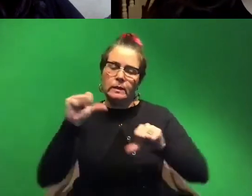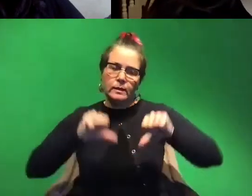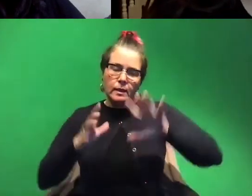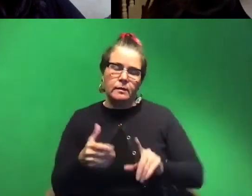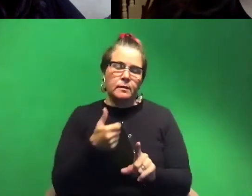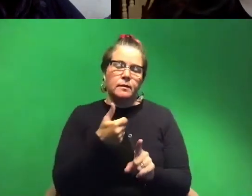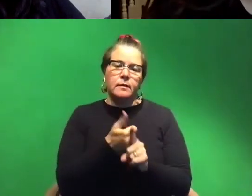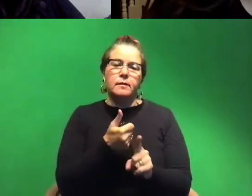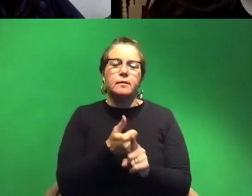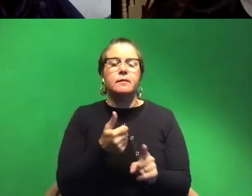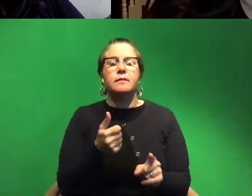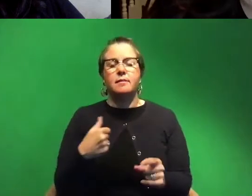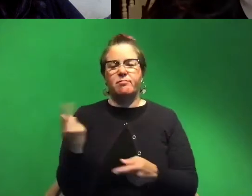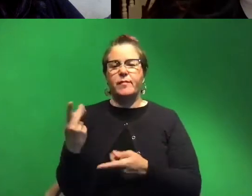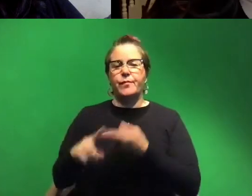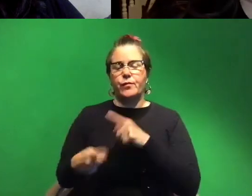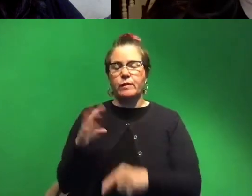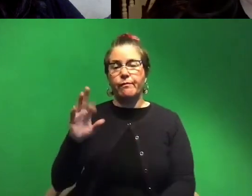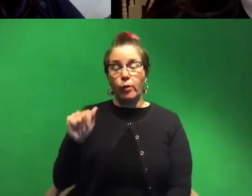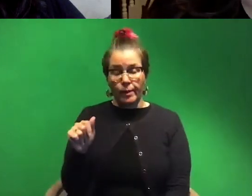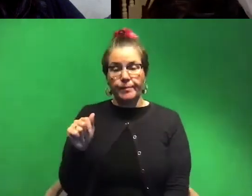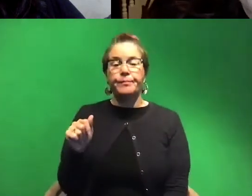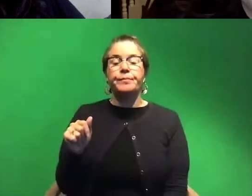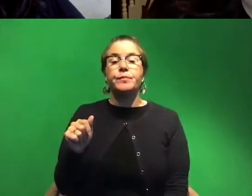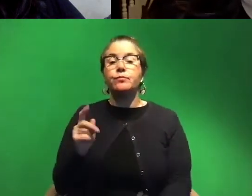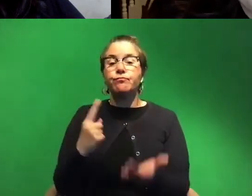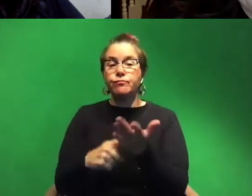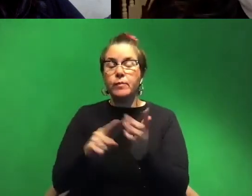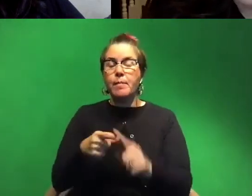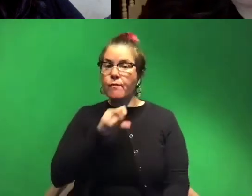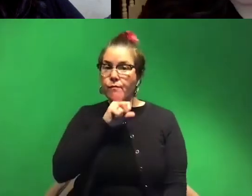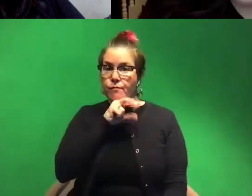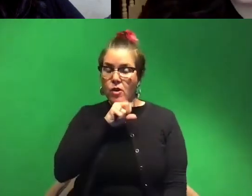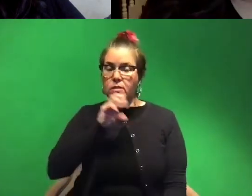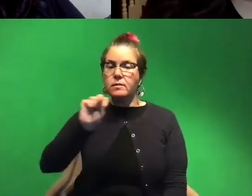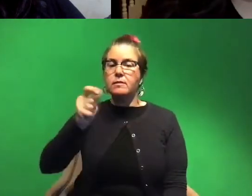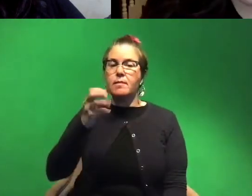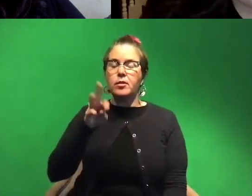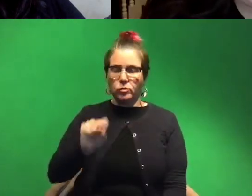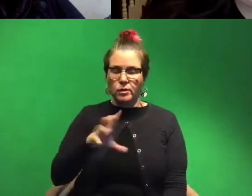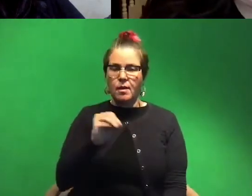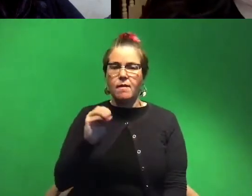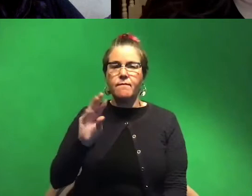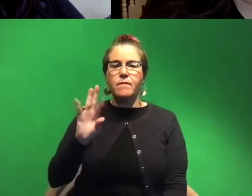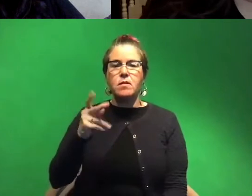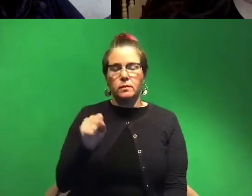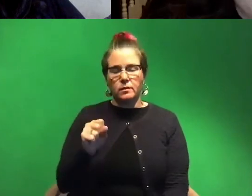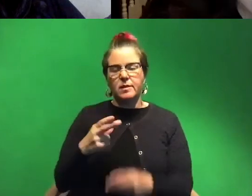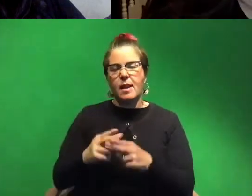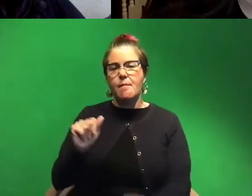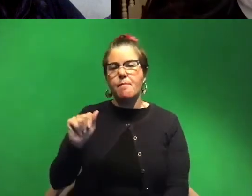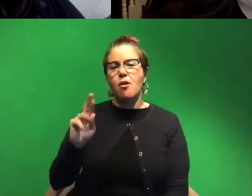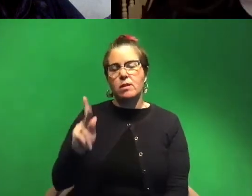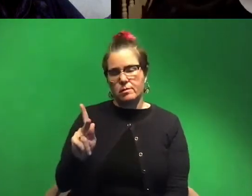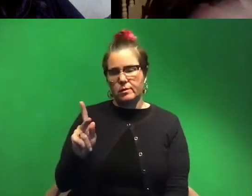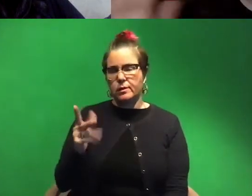I'm buddies with in Florida. He's going to be telling us about frogs, salamanders, and fungus. His name's Arik, and he knows so